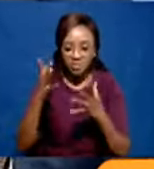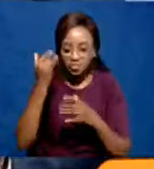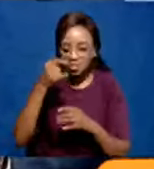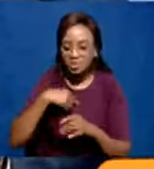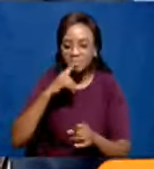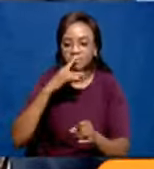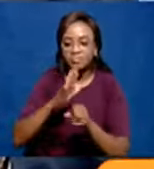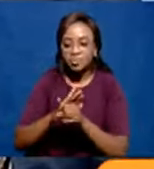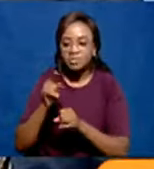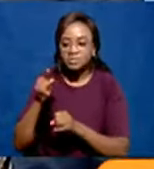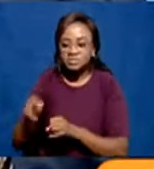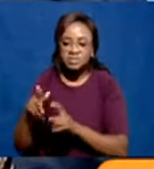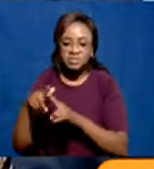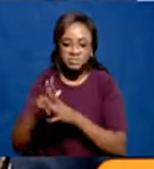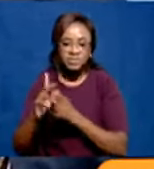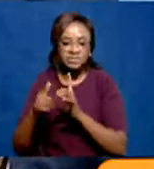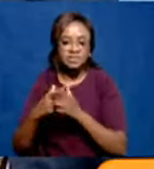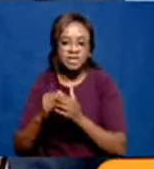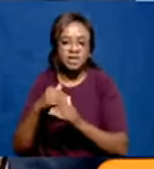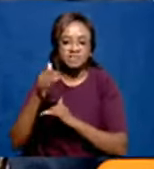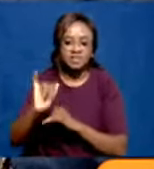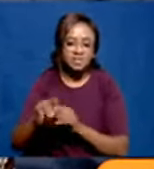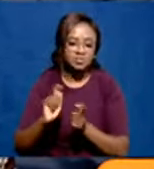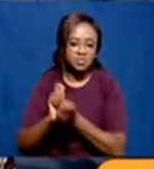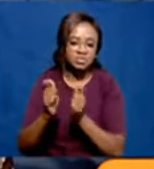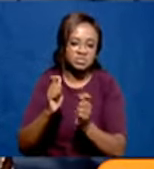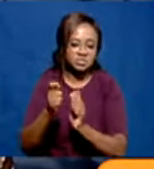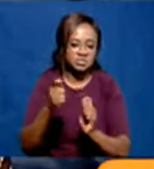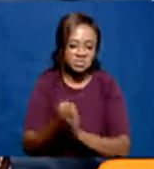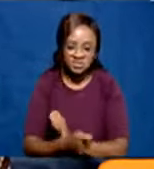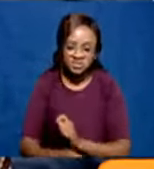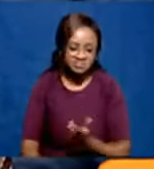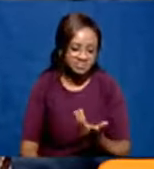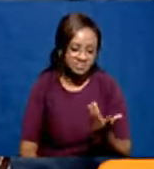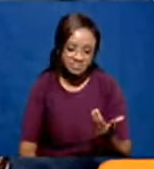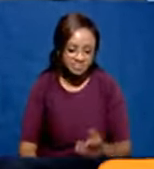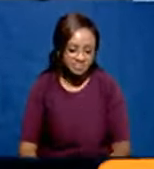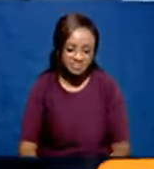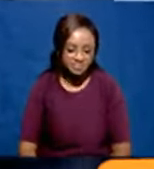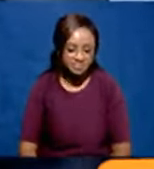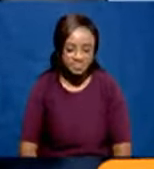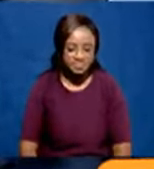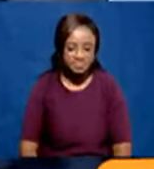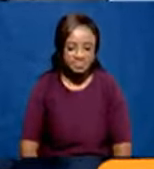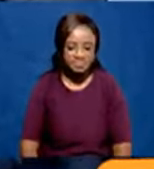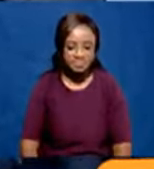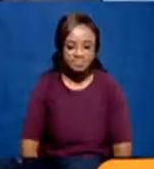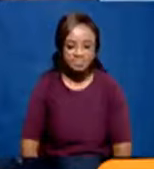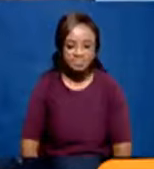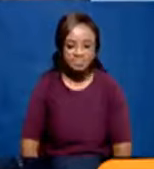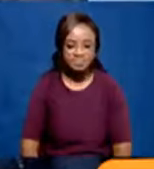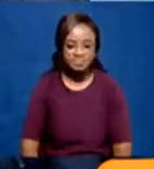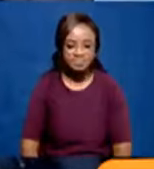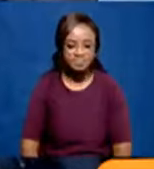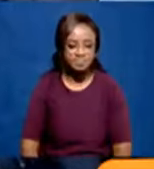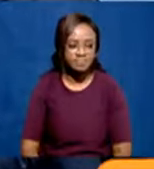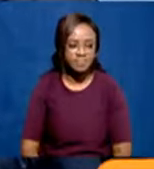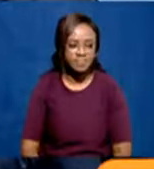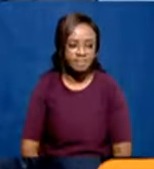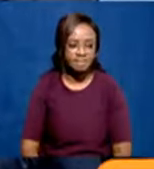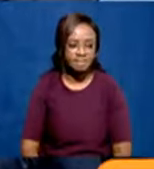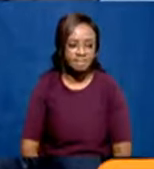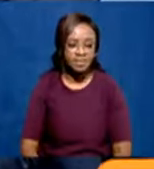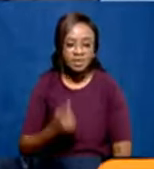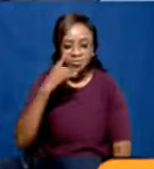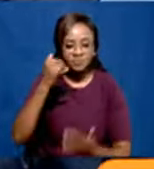tariffs at this stage and then having to modify them either upwards or downwards after we're through with the regulations and the So to make it clear at this